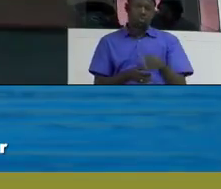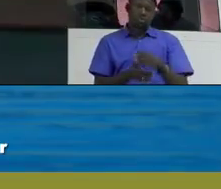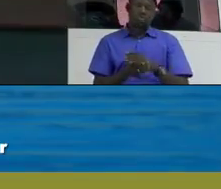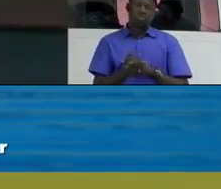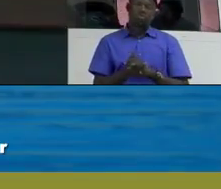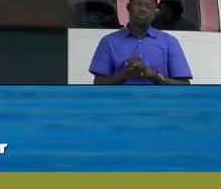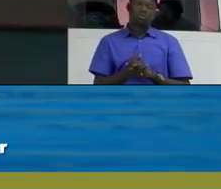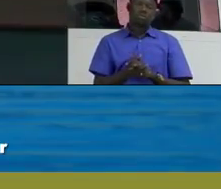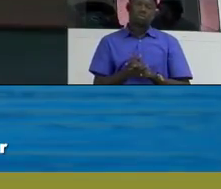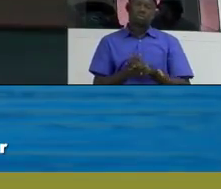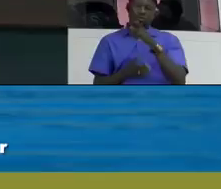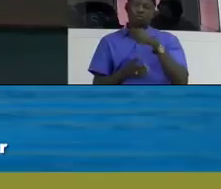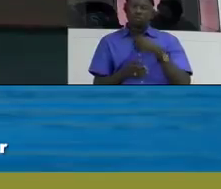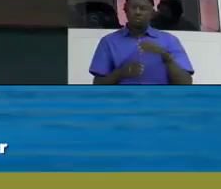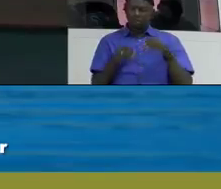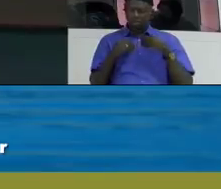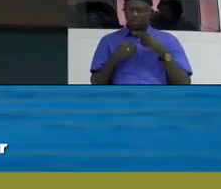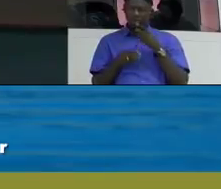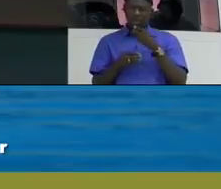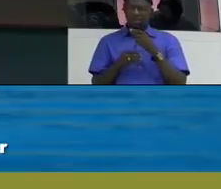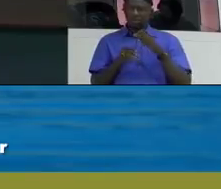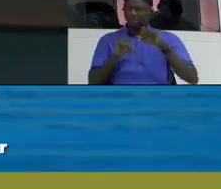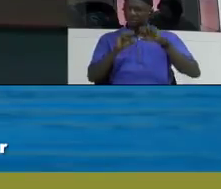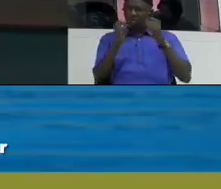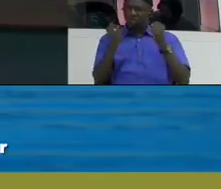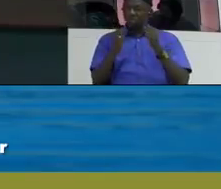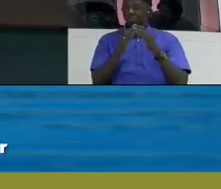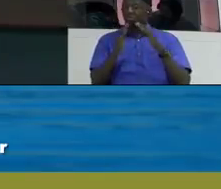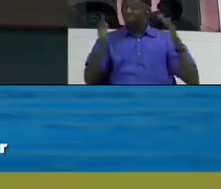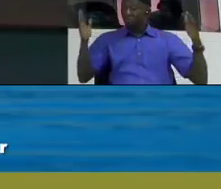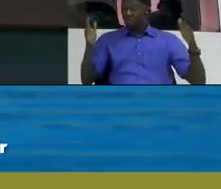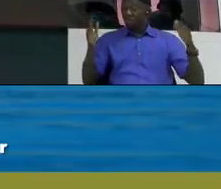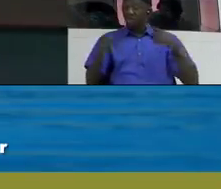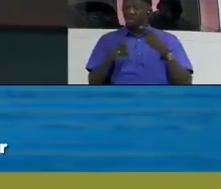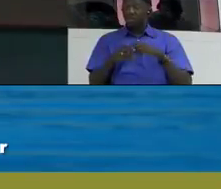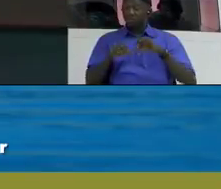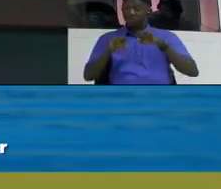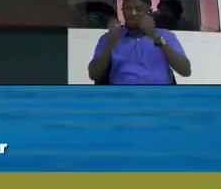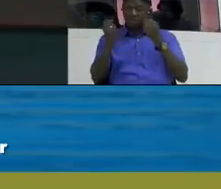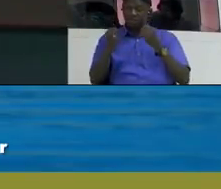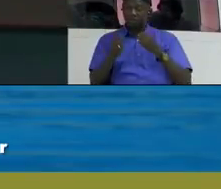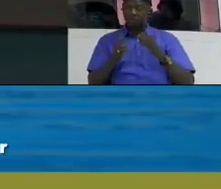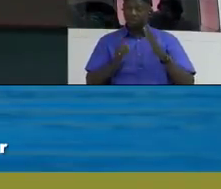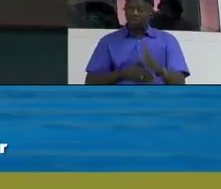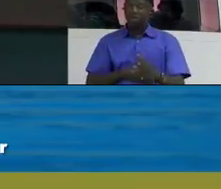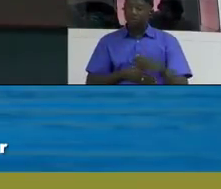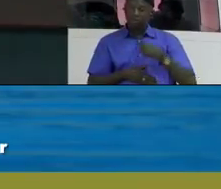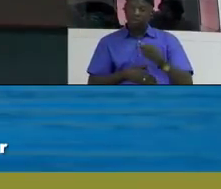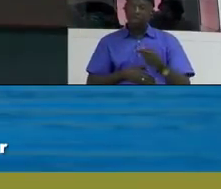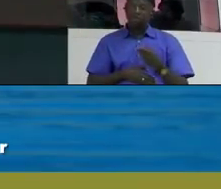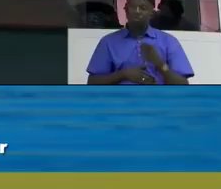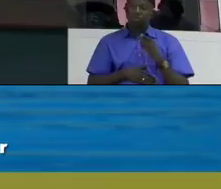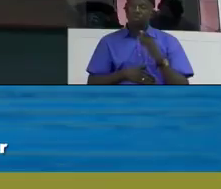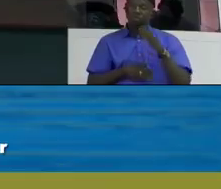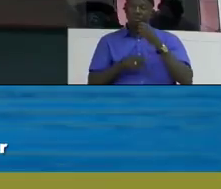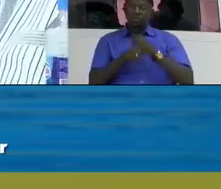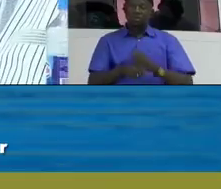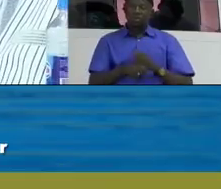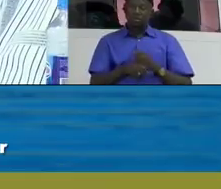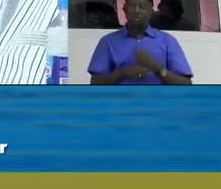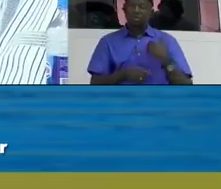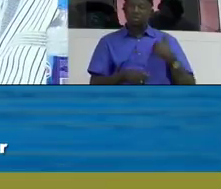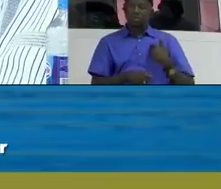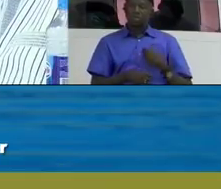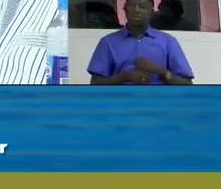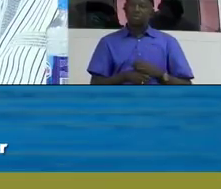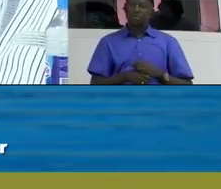this violation is bigger than a violation of the rights of the Christians. It was equally